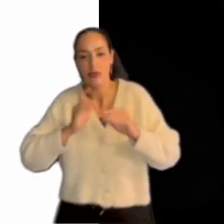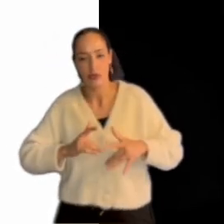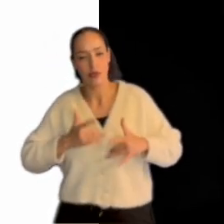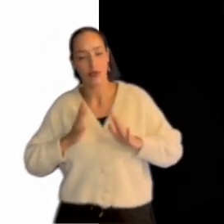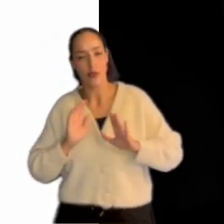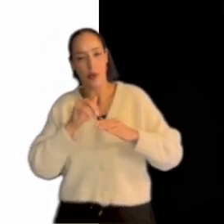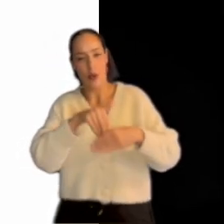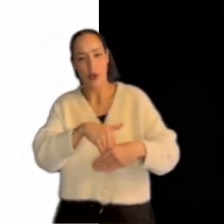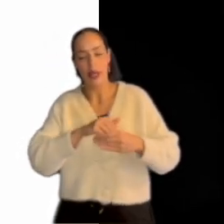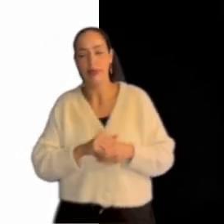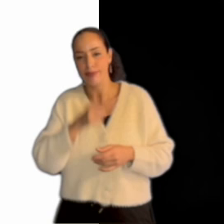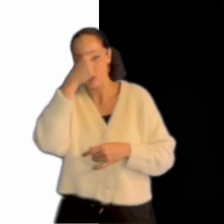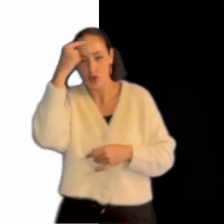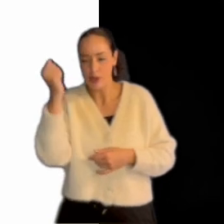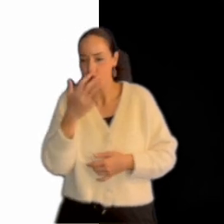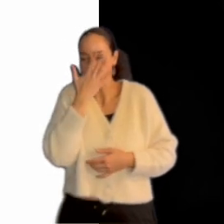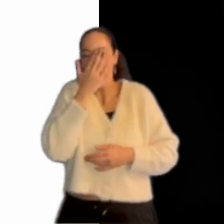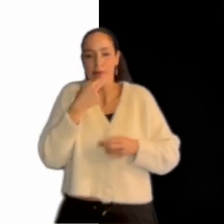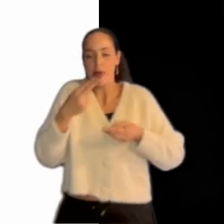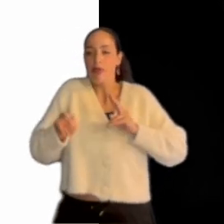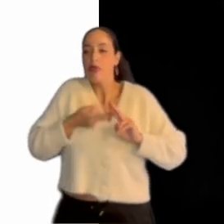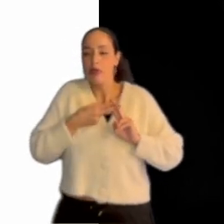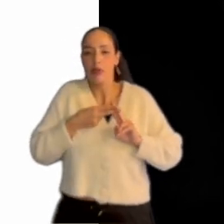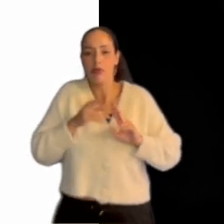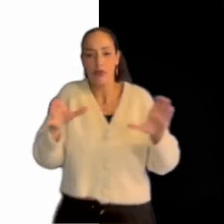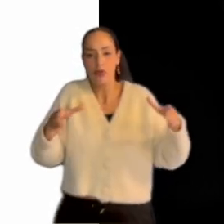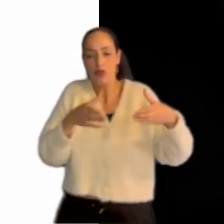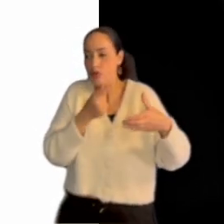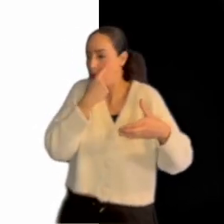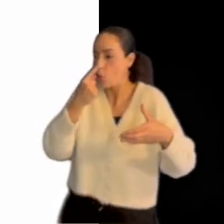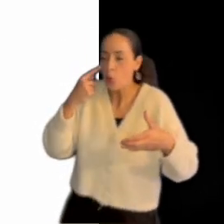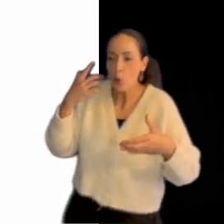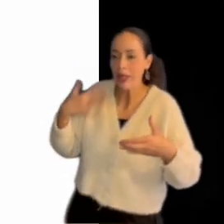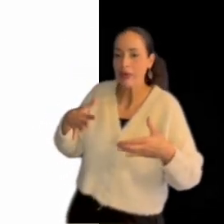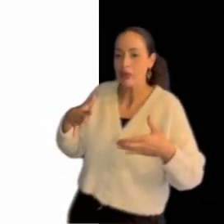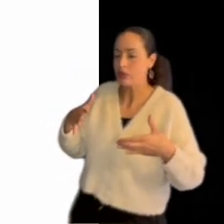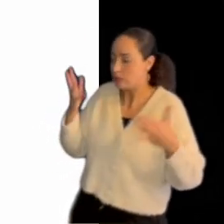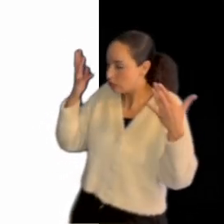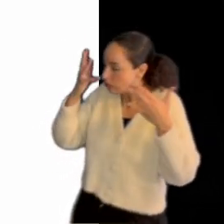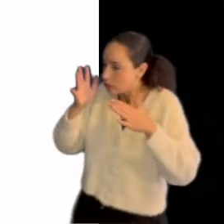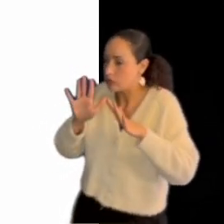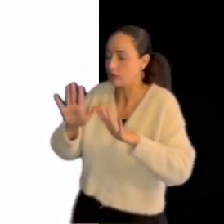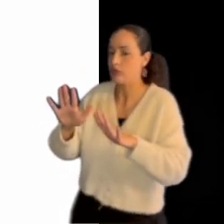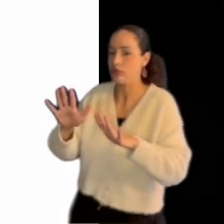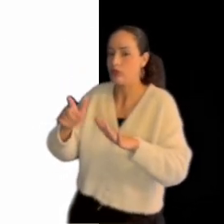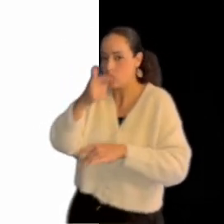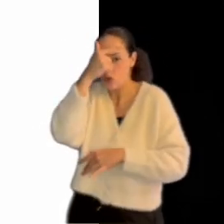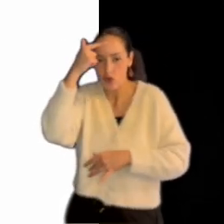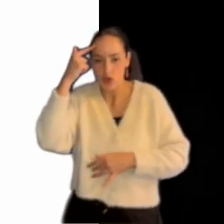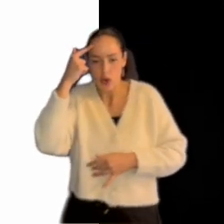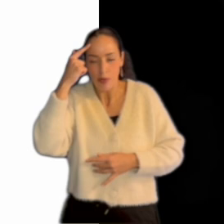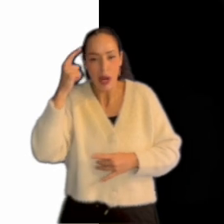victim, the group exalts her. Trauma dehumanizes the victim, the group restores her humanity.